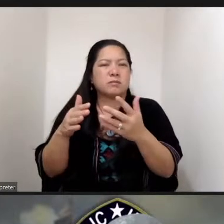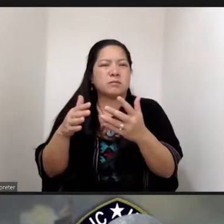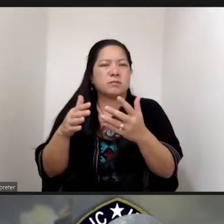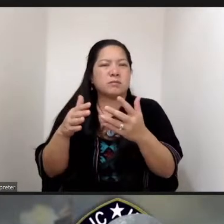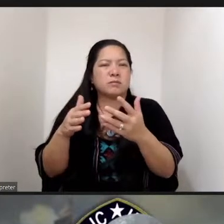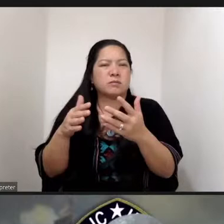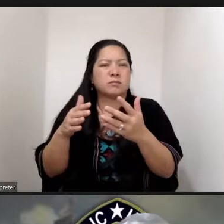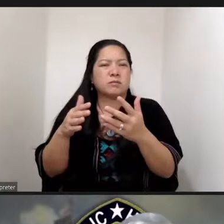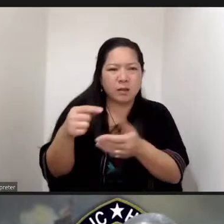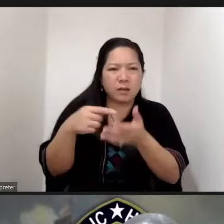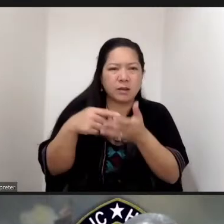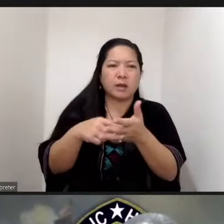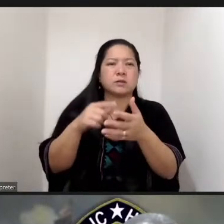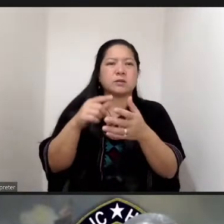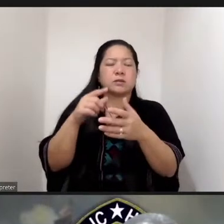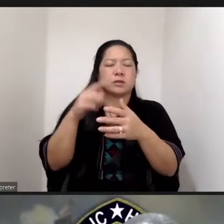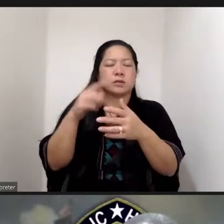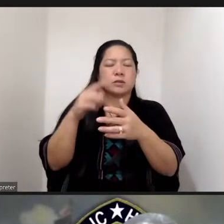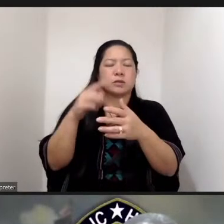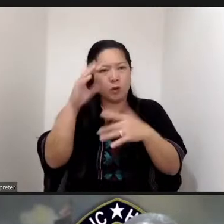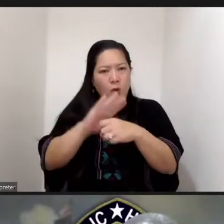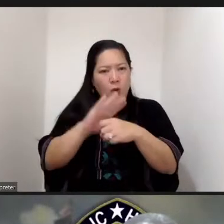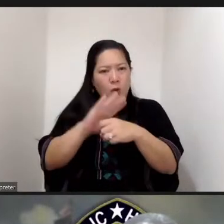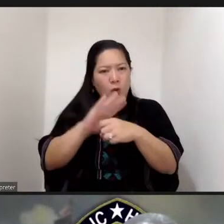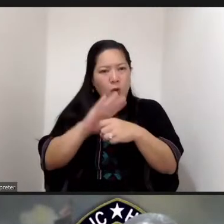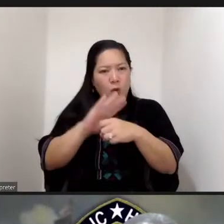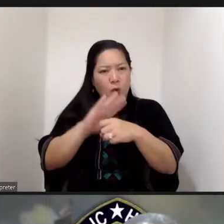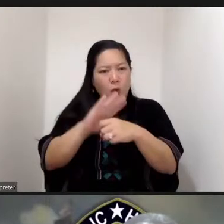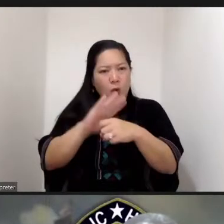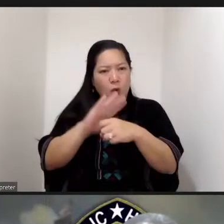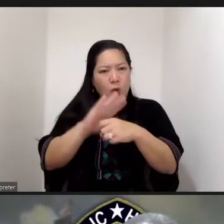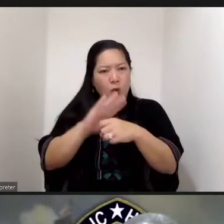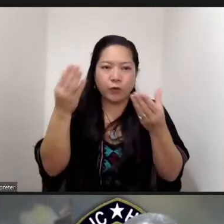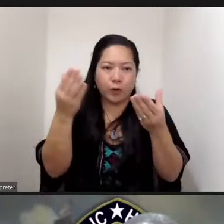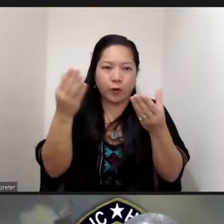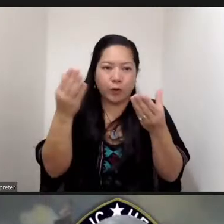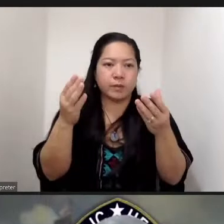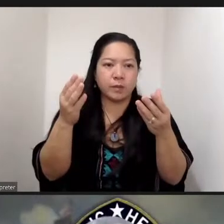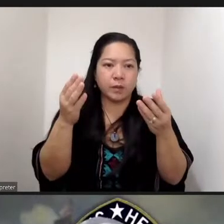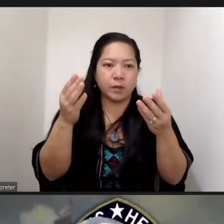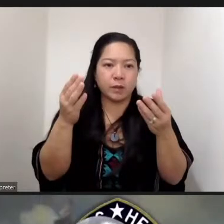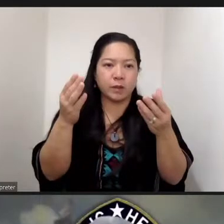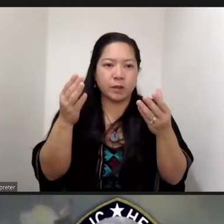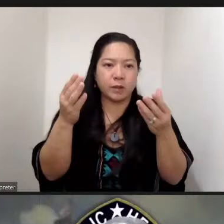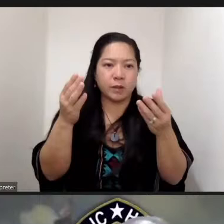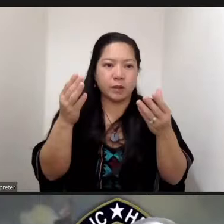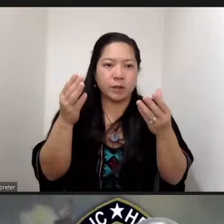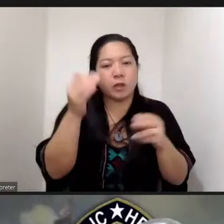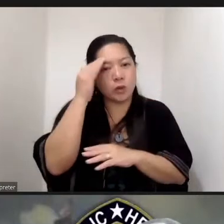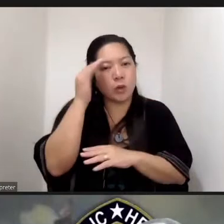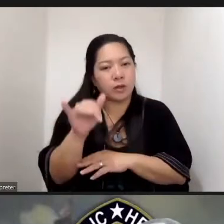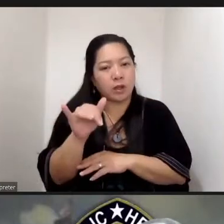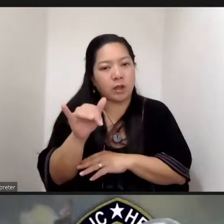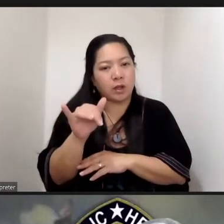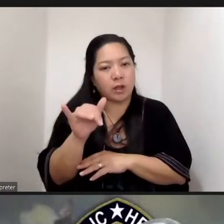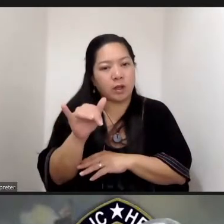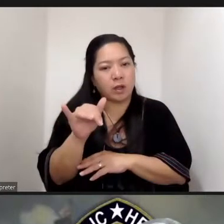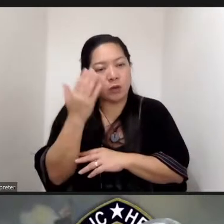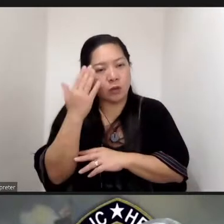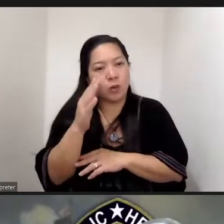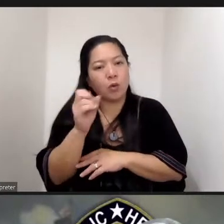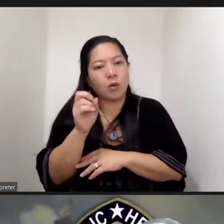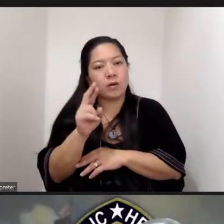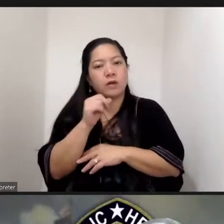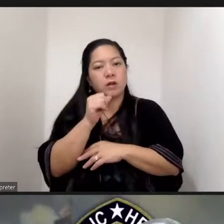so that they're assured that our actions are not arbitrary or they're not capricious. okay,